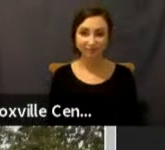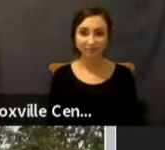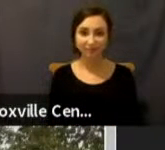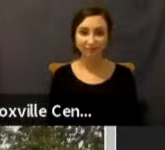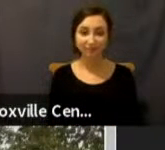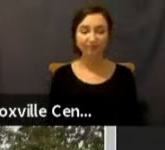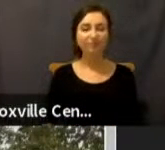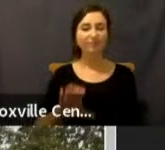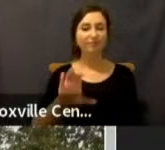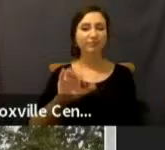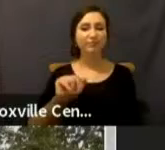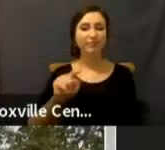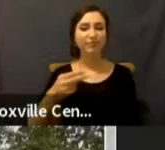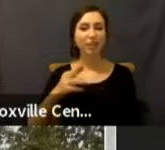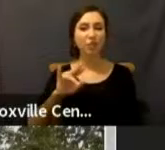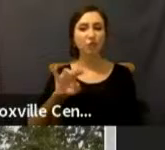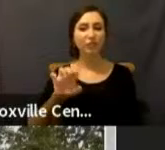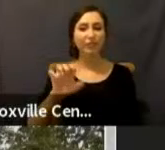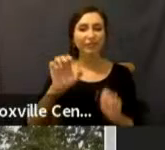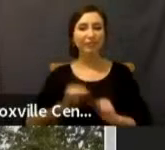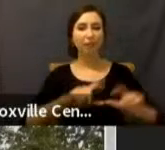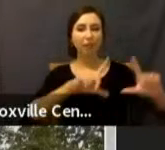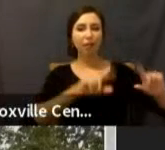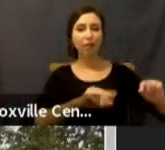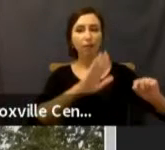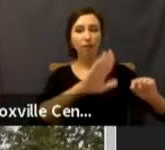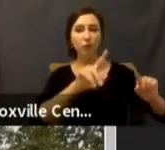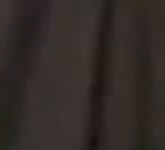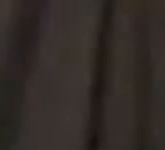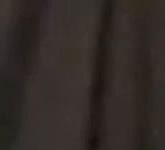Catherine, can you minimize your screen for a second?